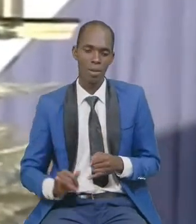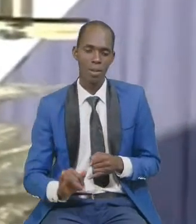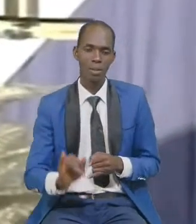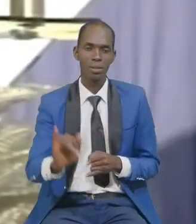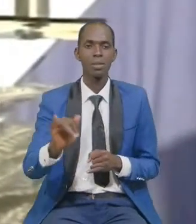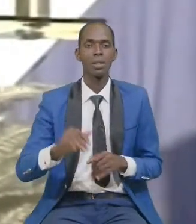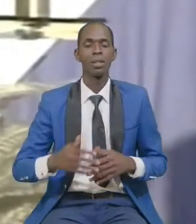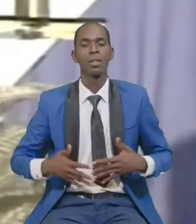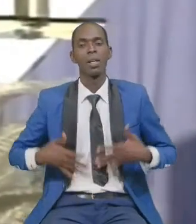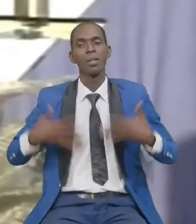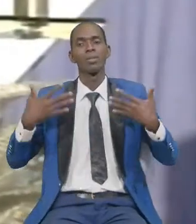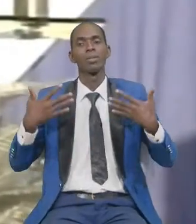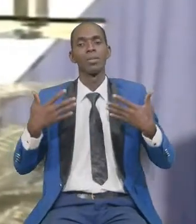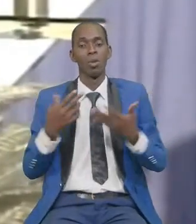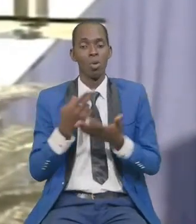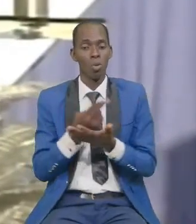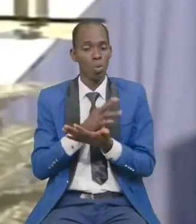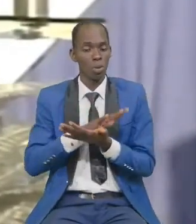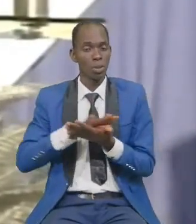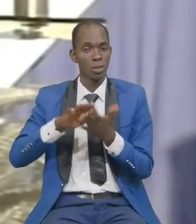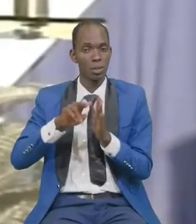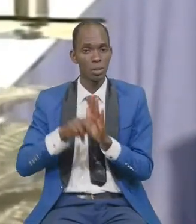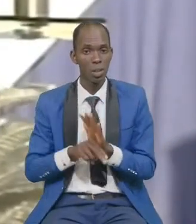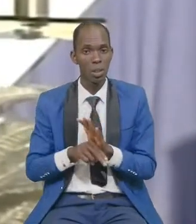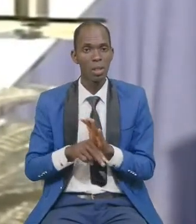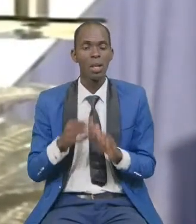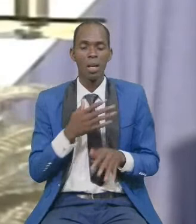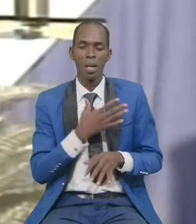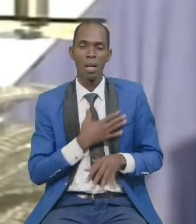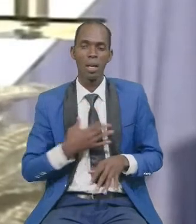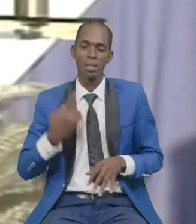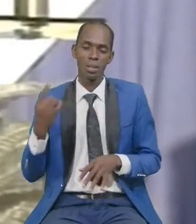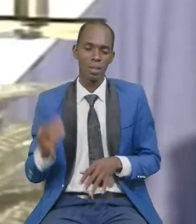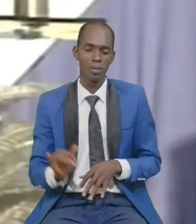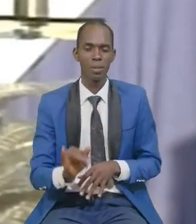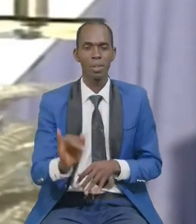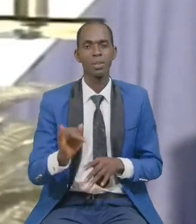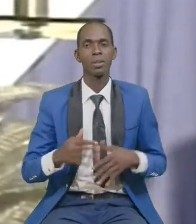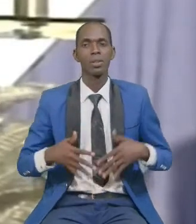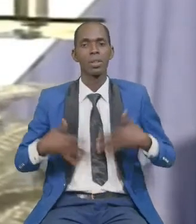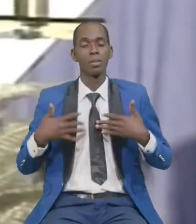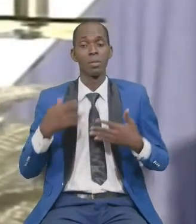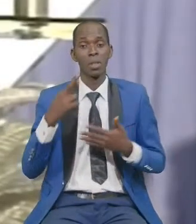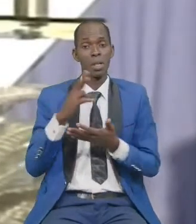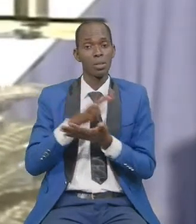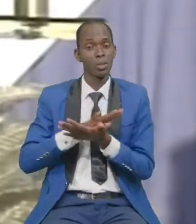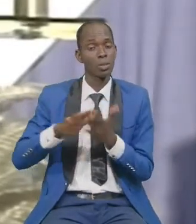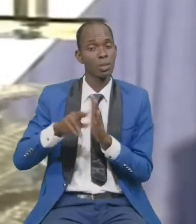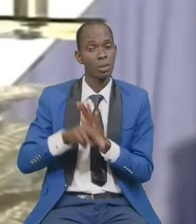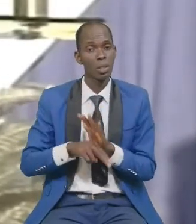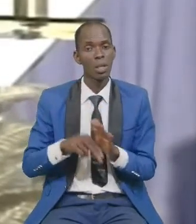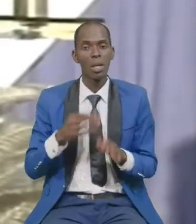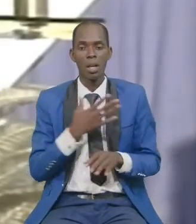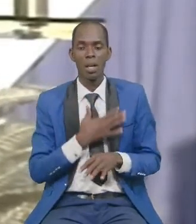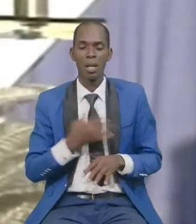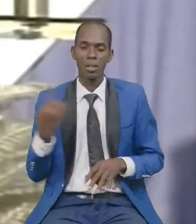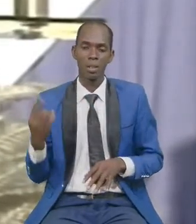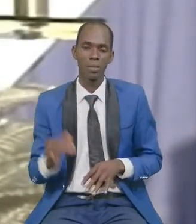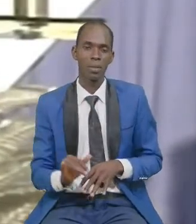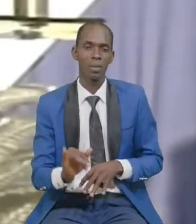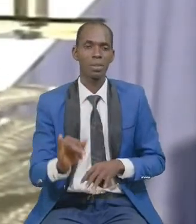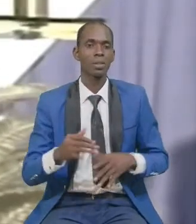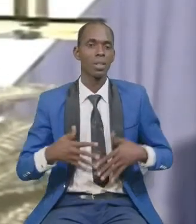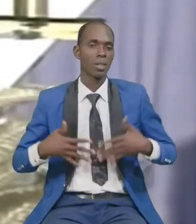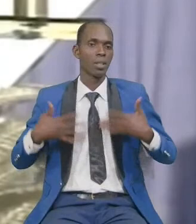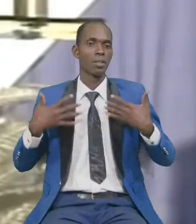everlasting life. Holiness and everlasting life. Righteousness and everlasting